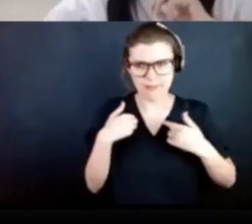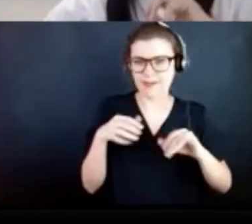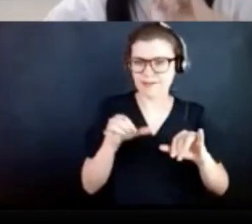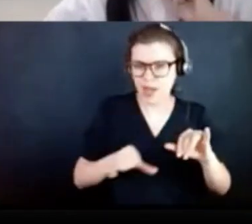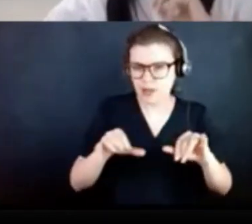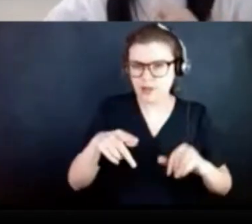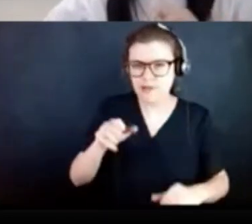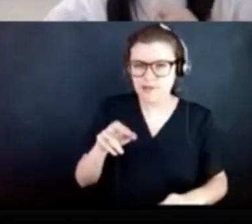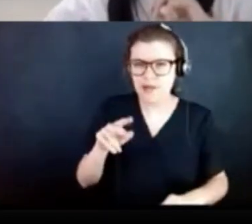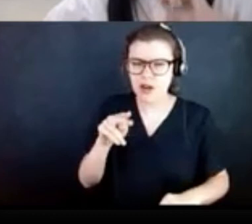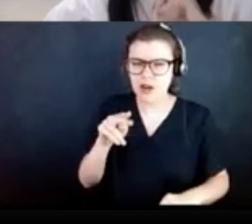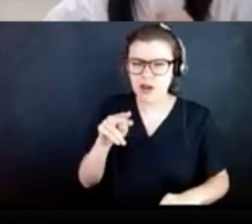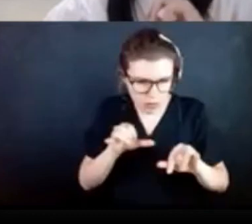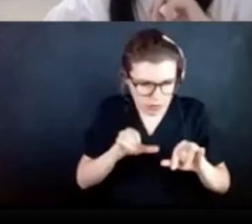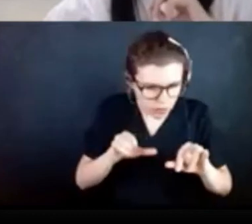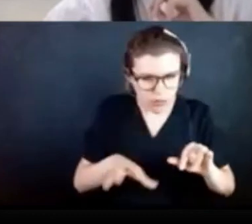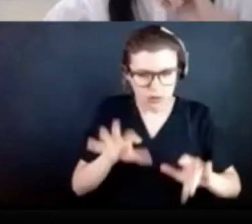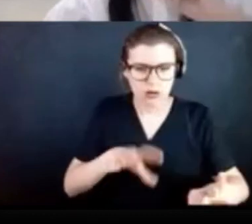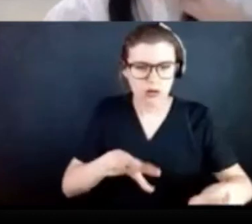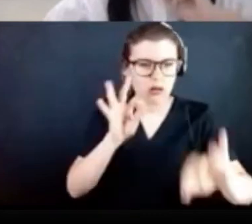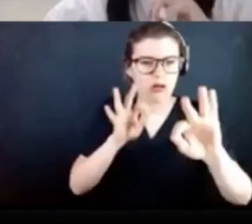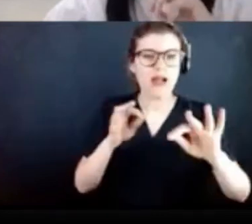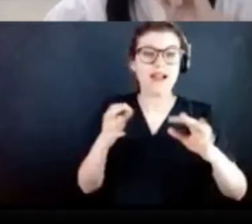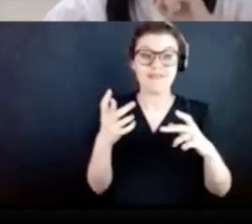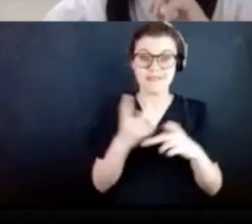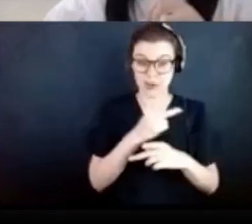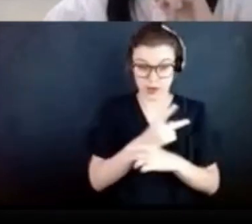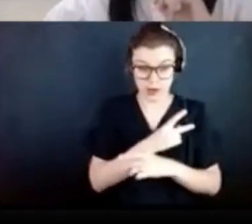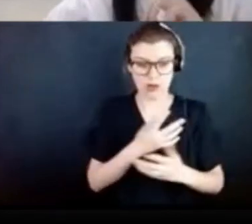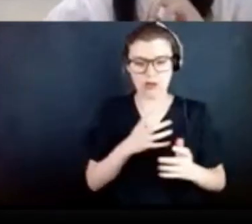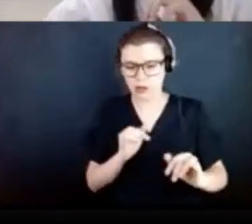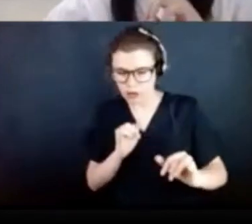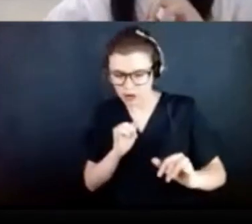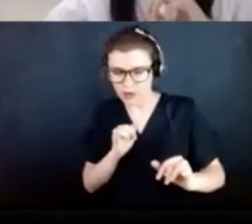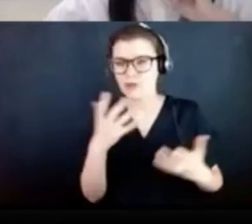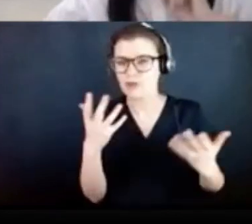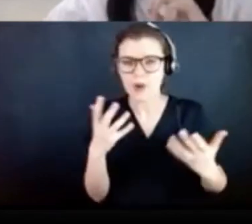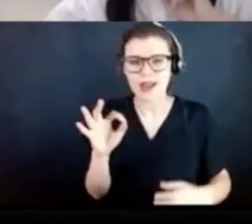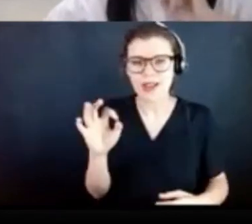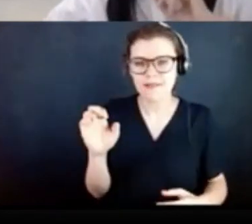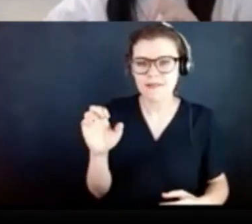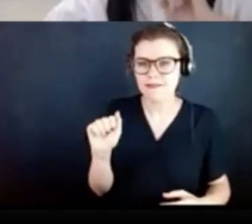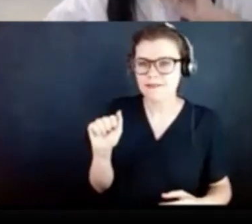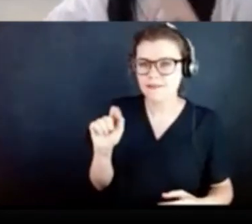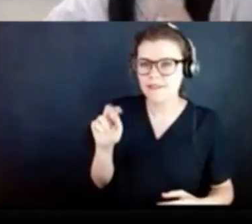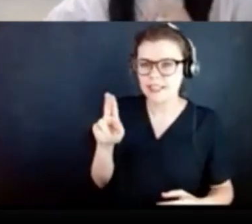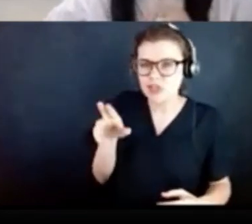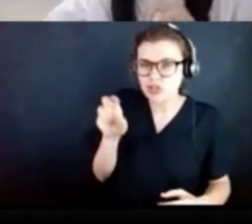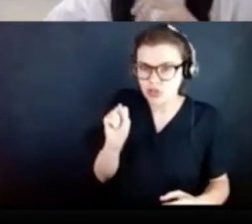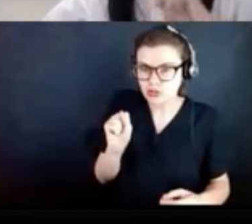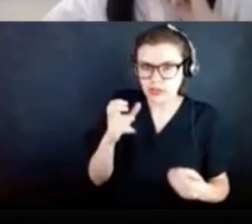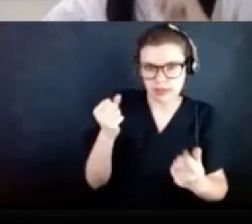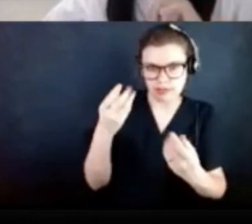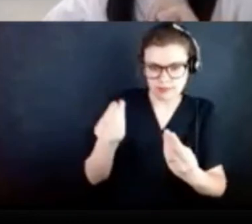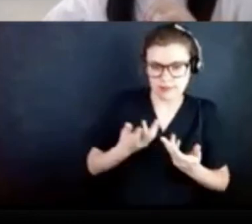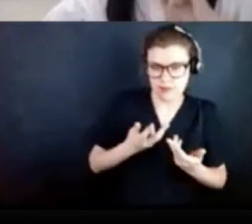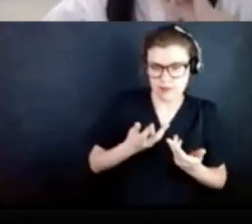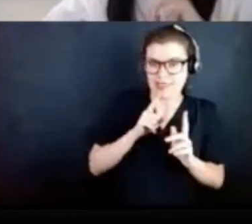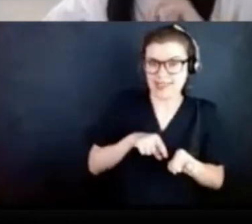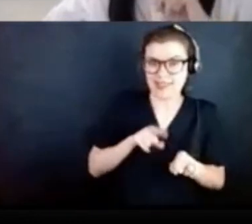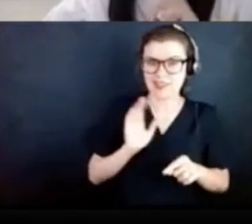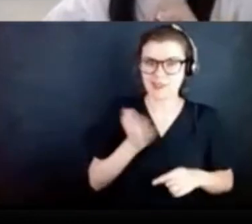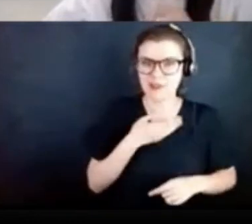of building machine learning models is finding informative features, and finding informative features relies